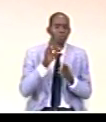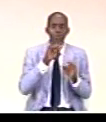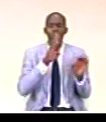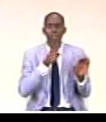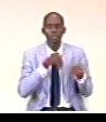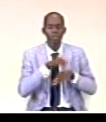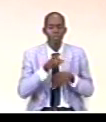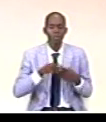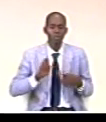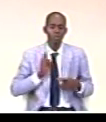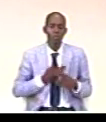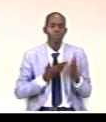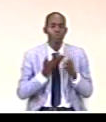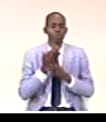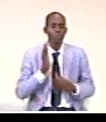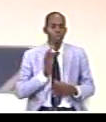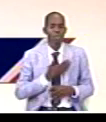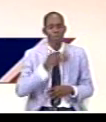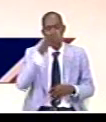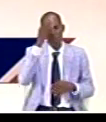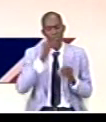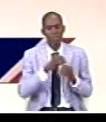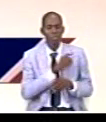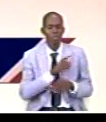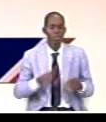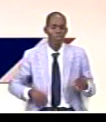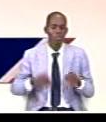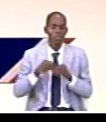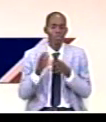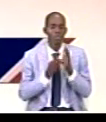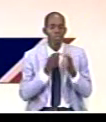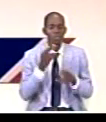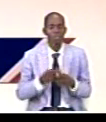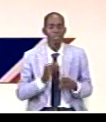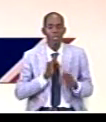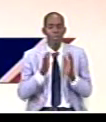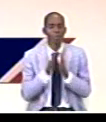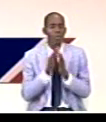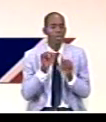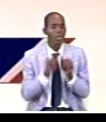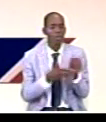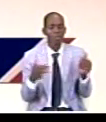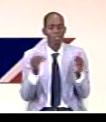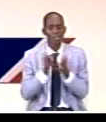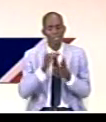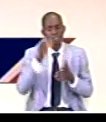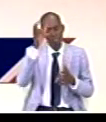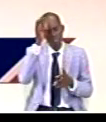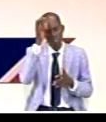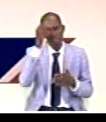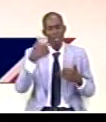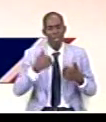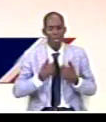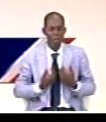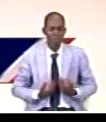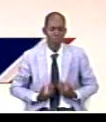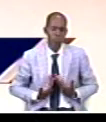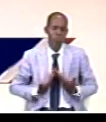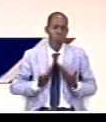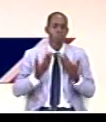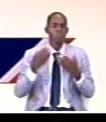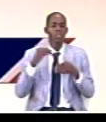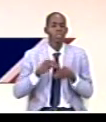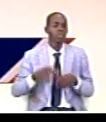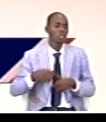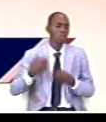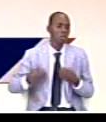in the Lord, in Jesus' name. I pray, God, everything that the devil has stirred up in our hearts in the time past, to begin